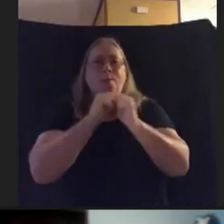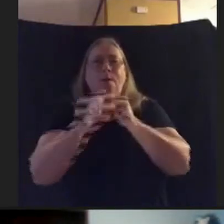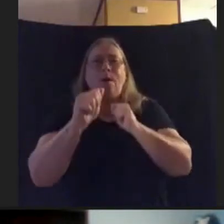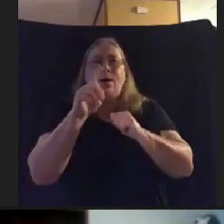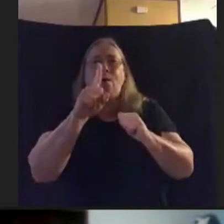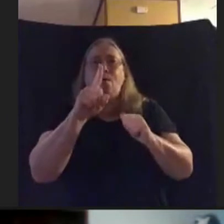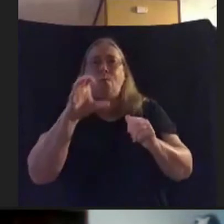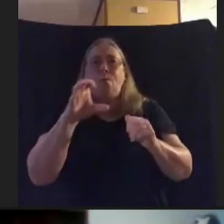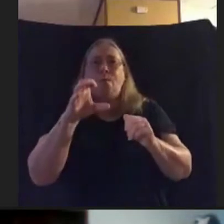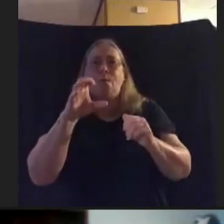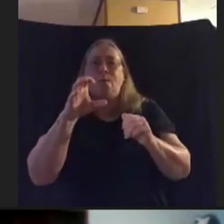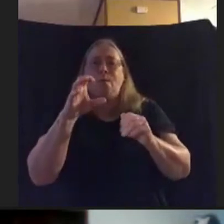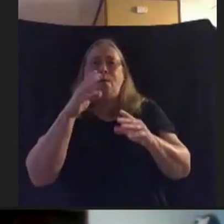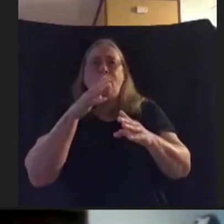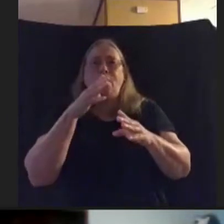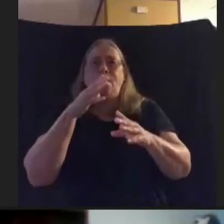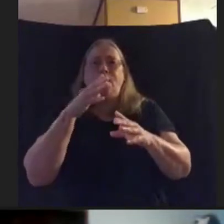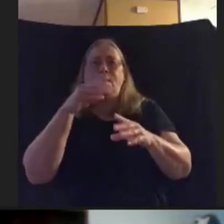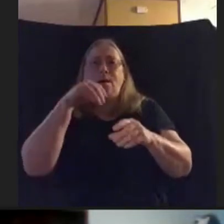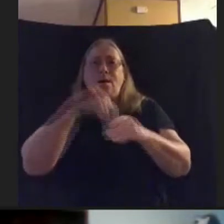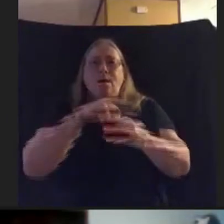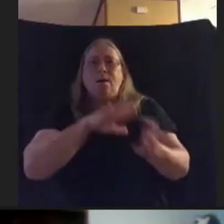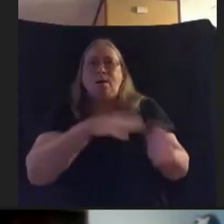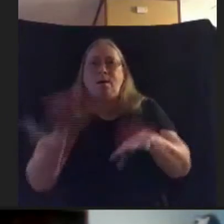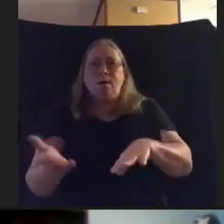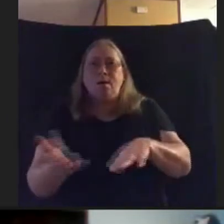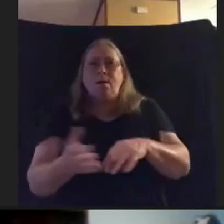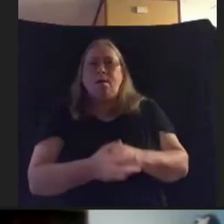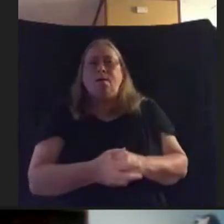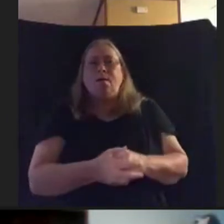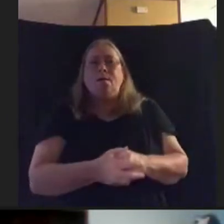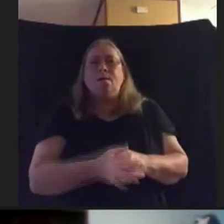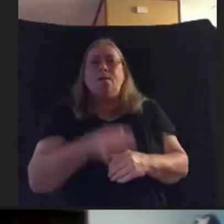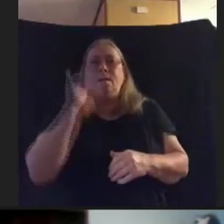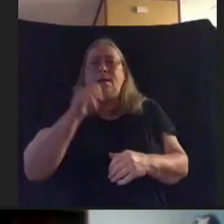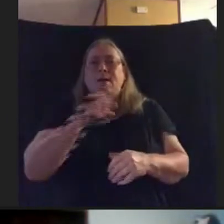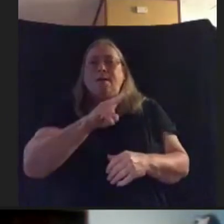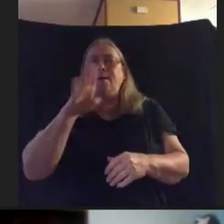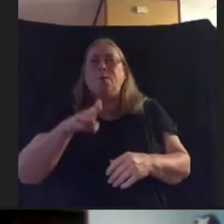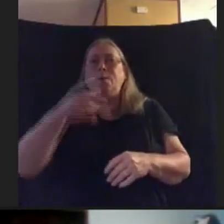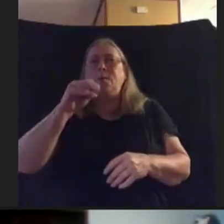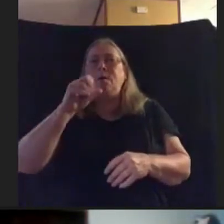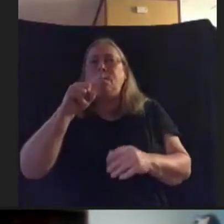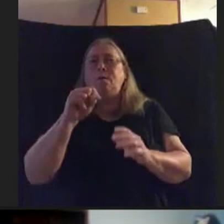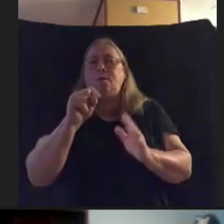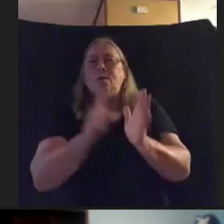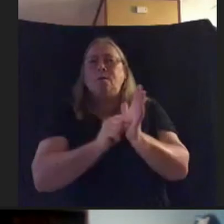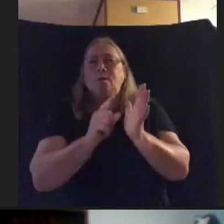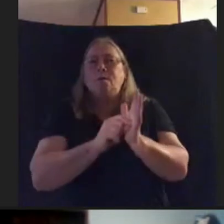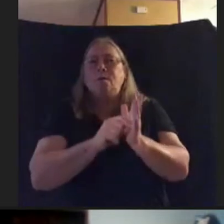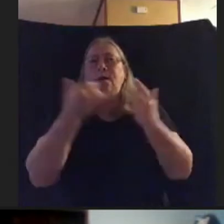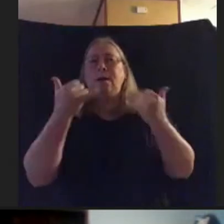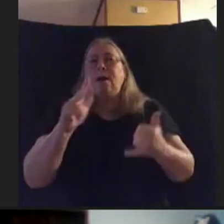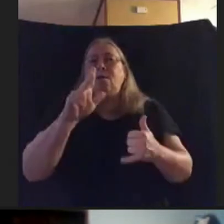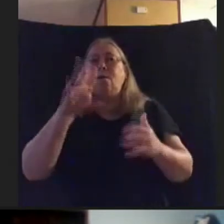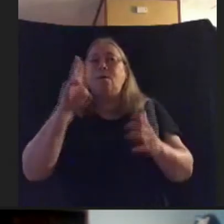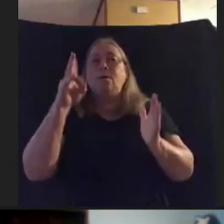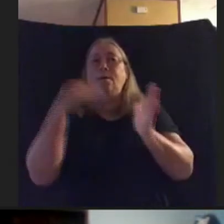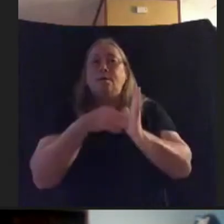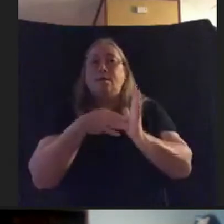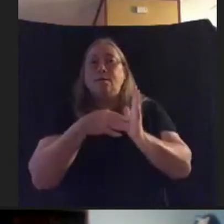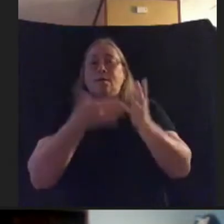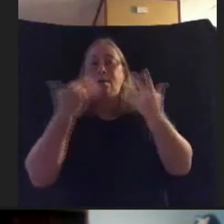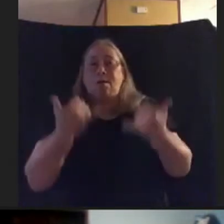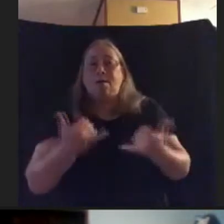deaths. And this is Tess from the Vicksburg Post. So we've already kind of talked about, we get the 37,000 in, this is what we